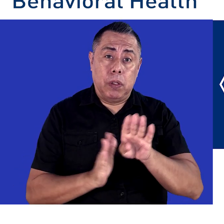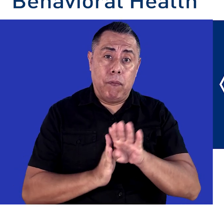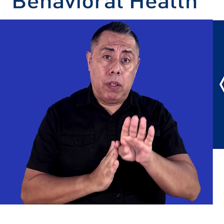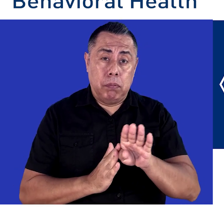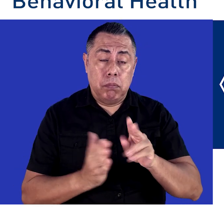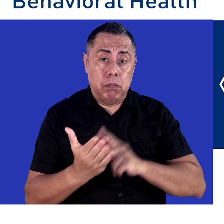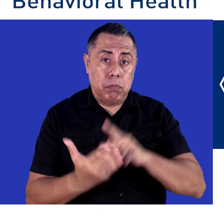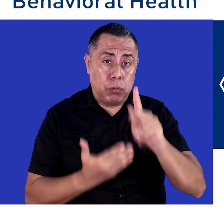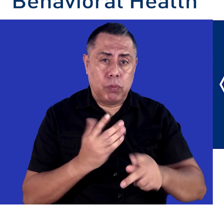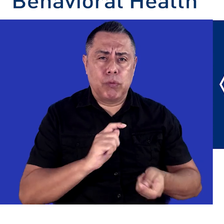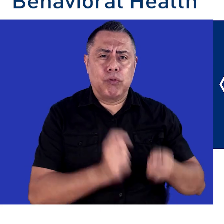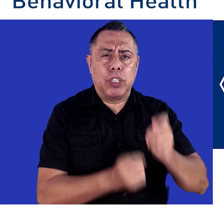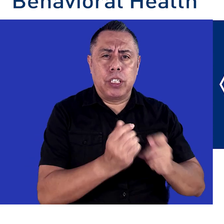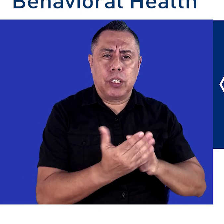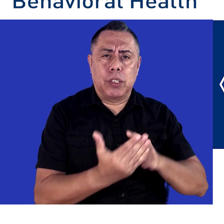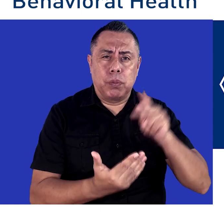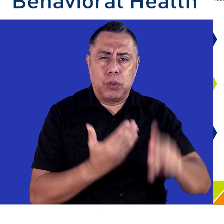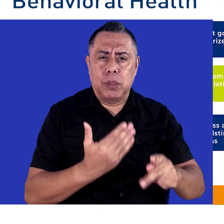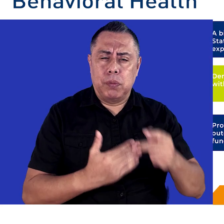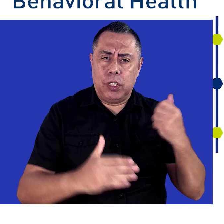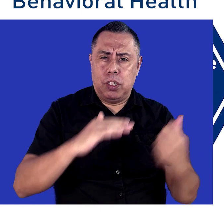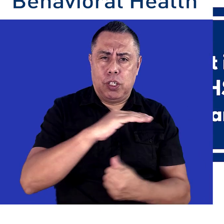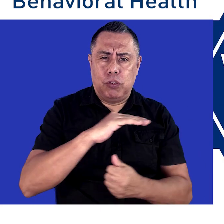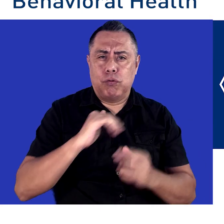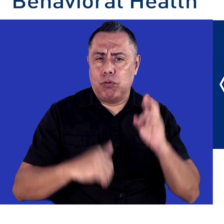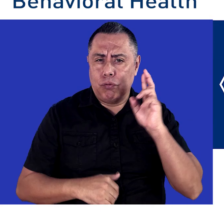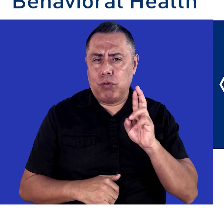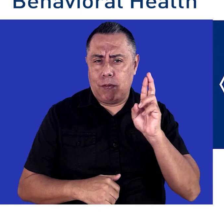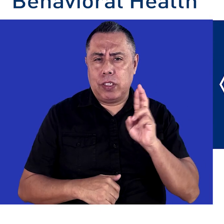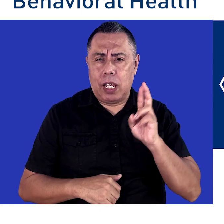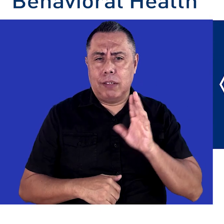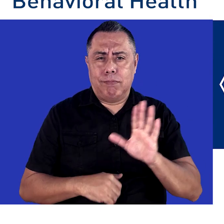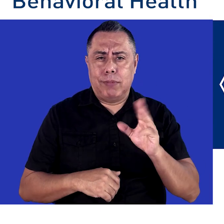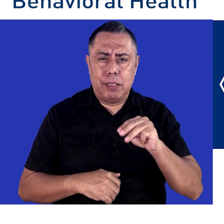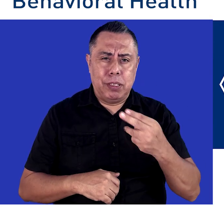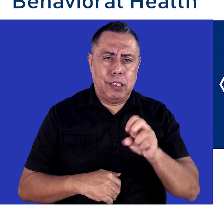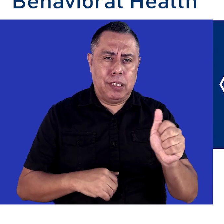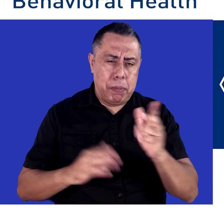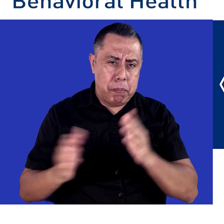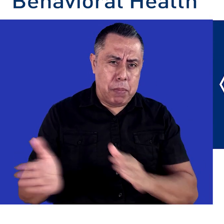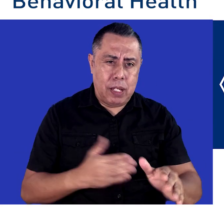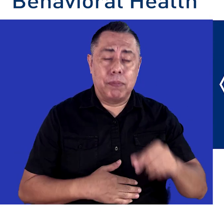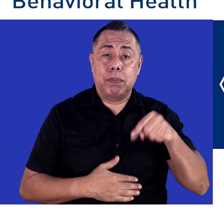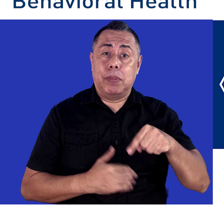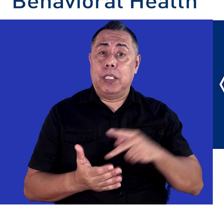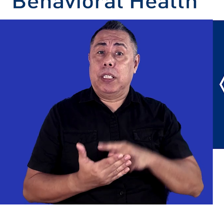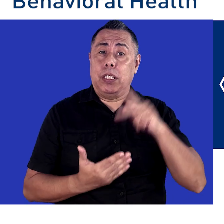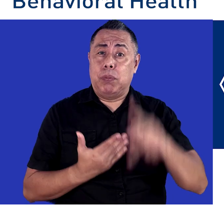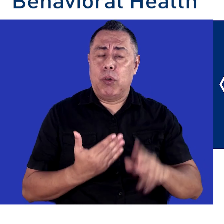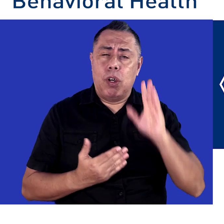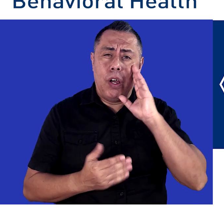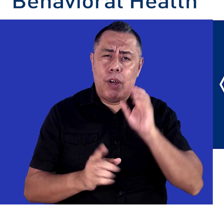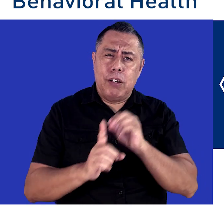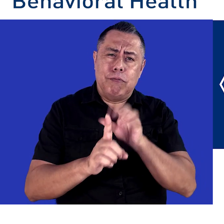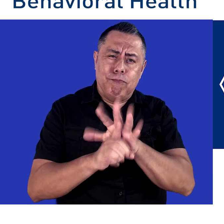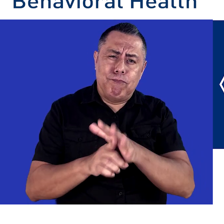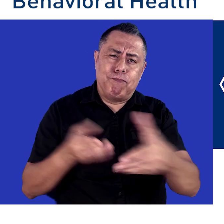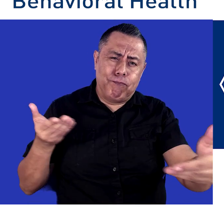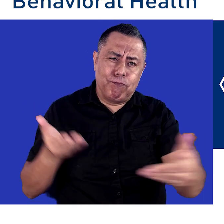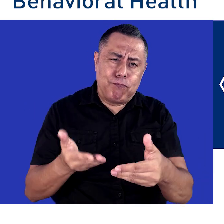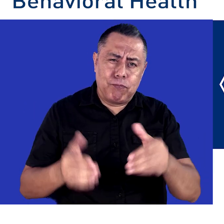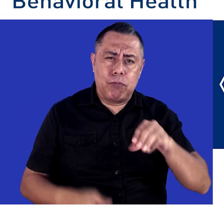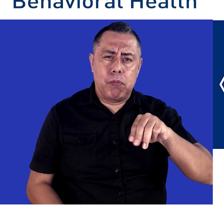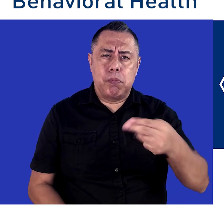changing programs in Riverside's MHSA plan. This video will serve as an introduction and orientation to the